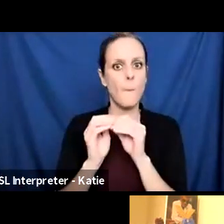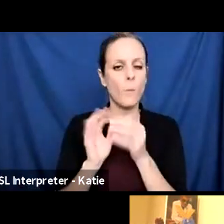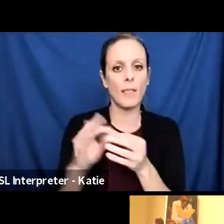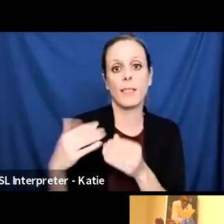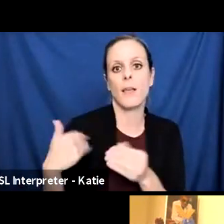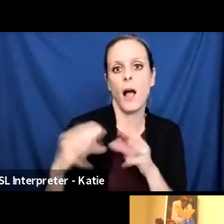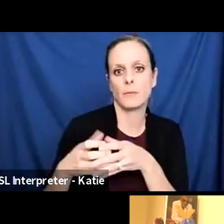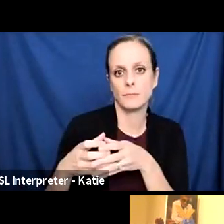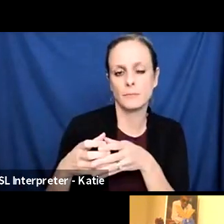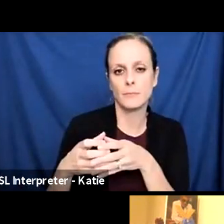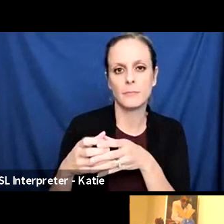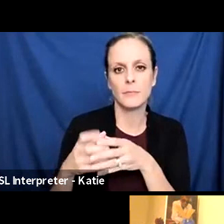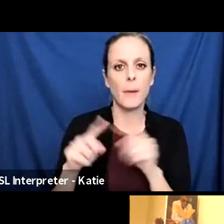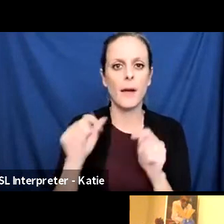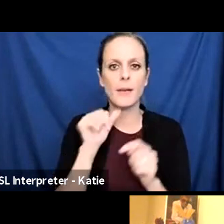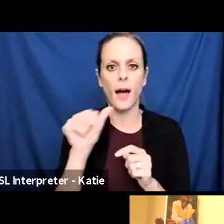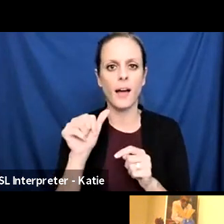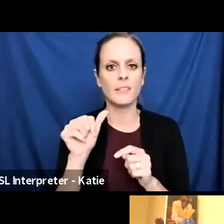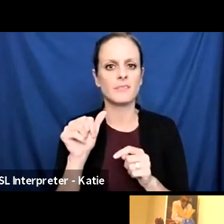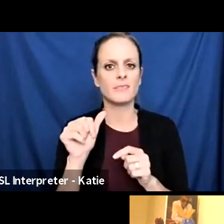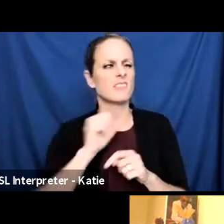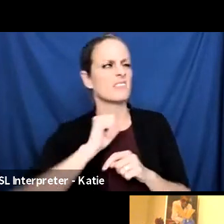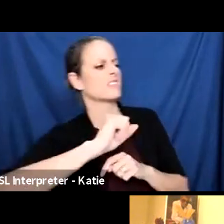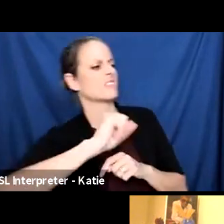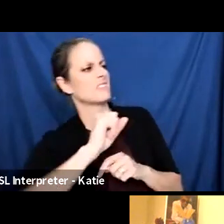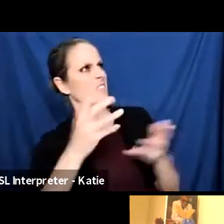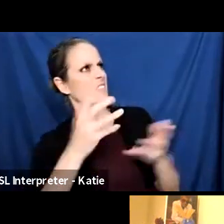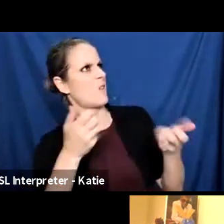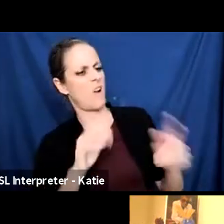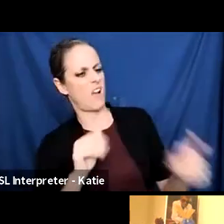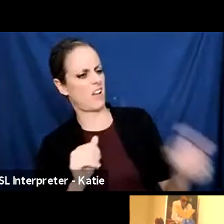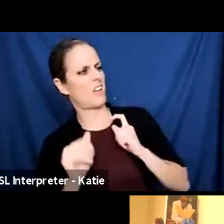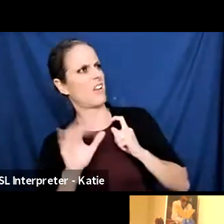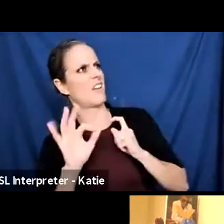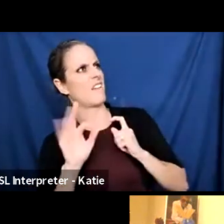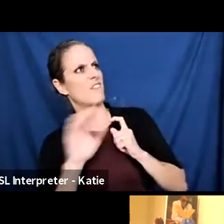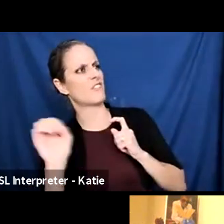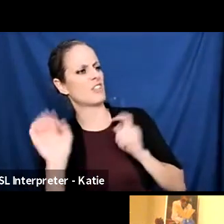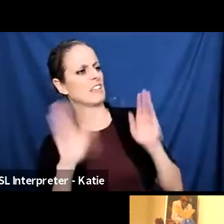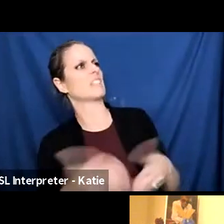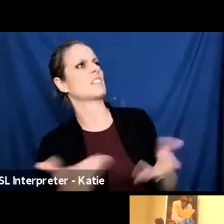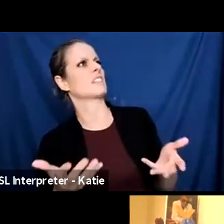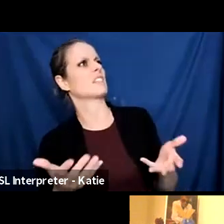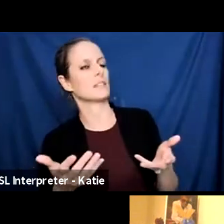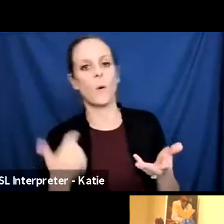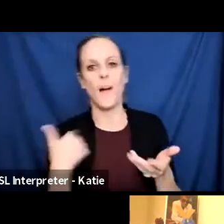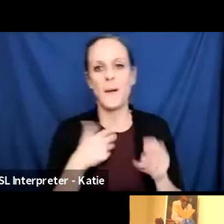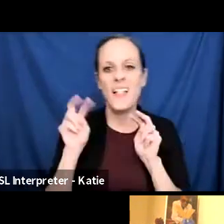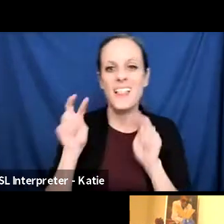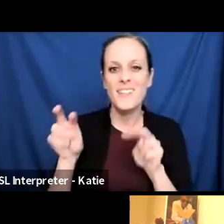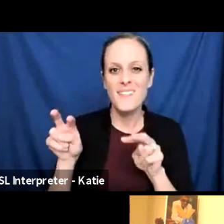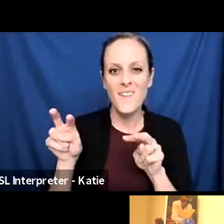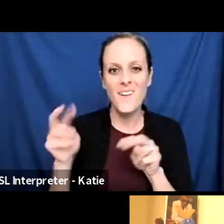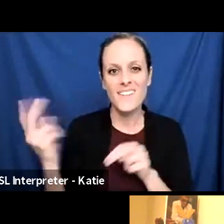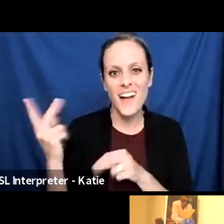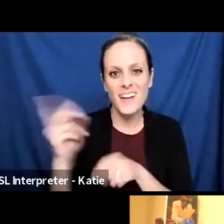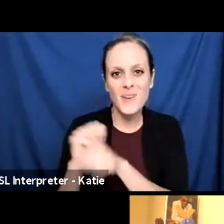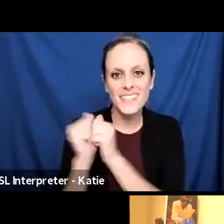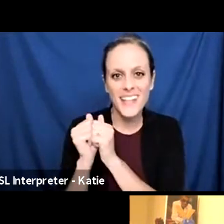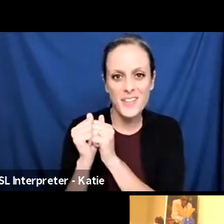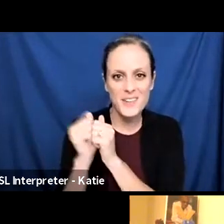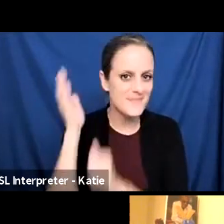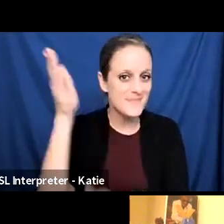whole incentive thing backfire on us. And so I'm looking forward to us working